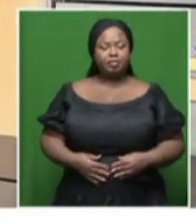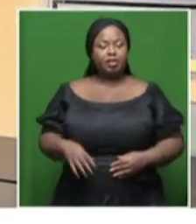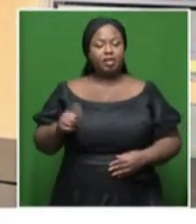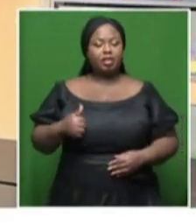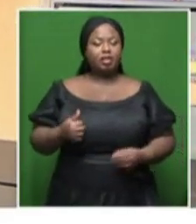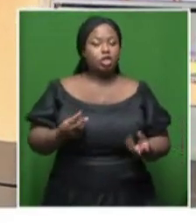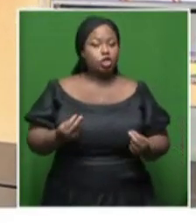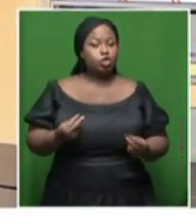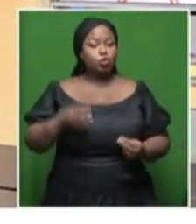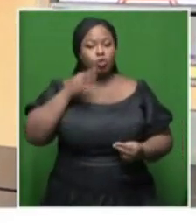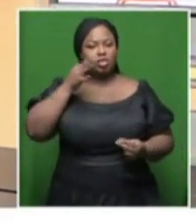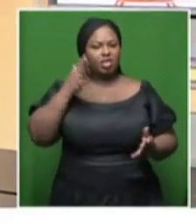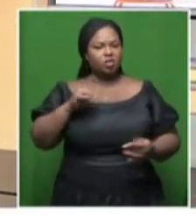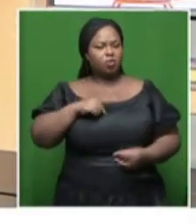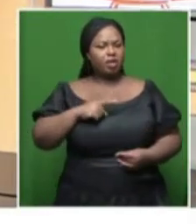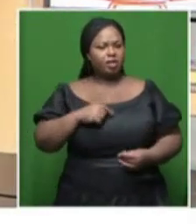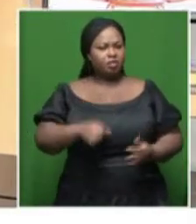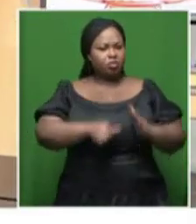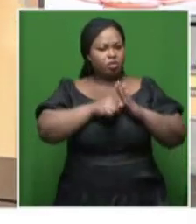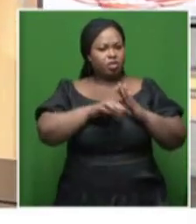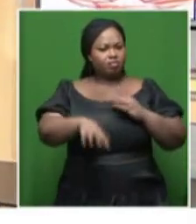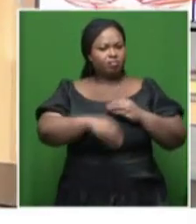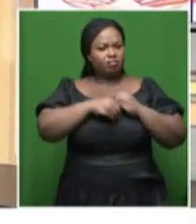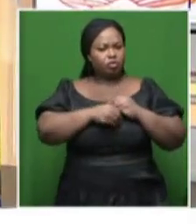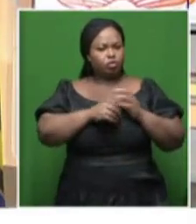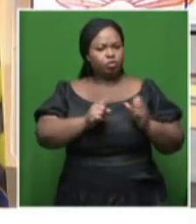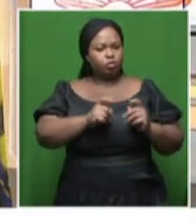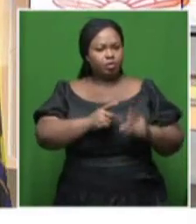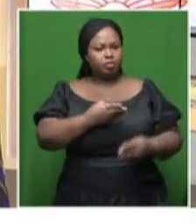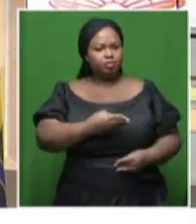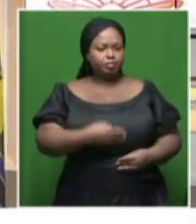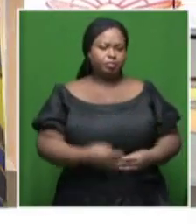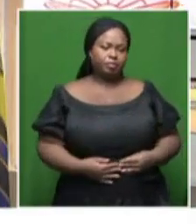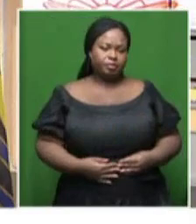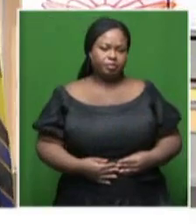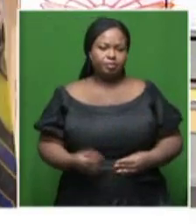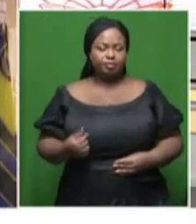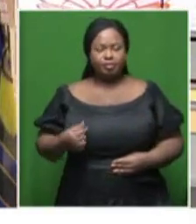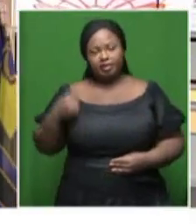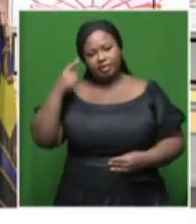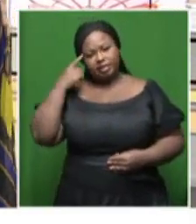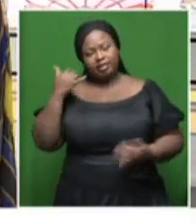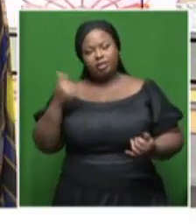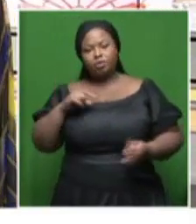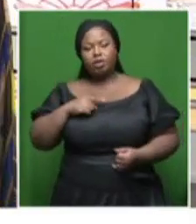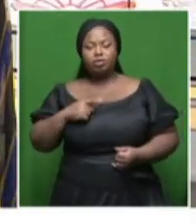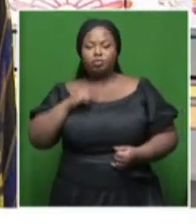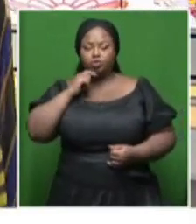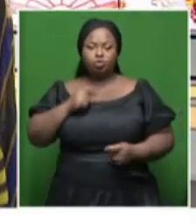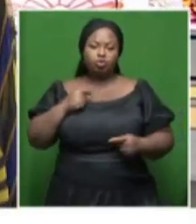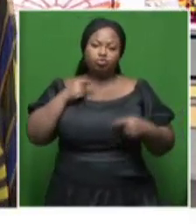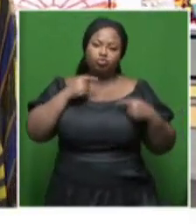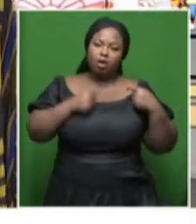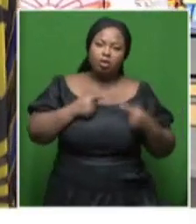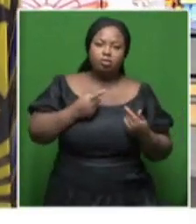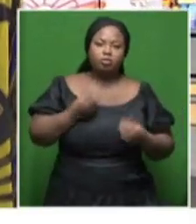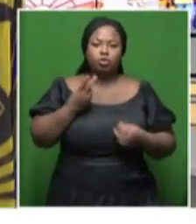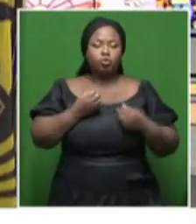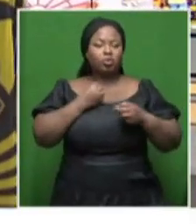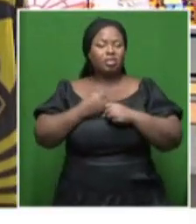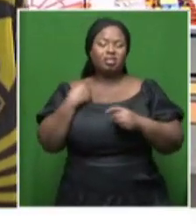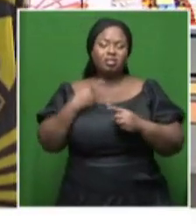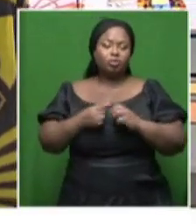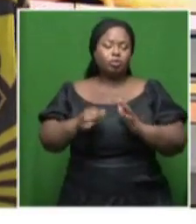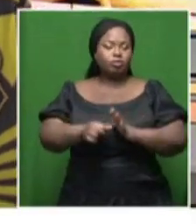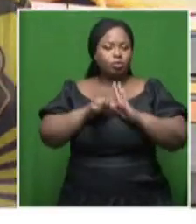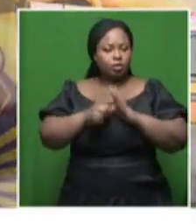upcoming artists, why was it important that you create a platform for them as well? Yeah, I think, you know, they've really been struggling the last 2 years. So it's